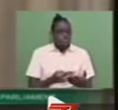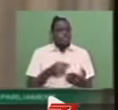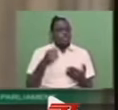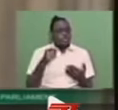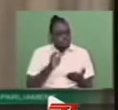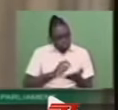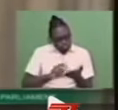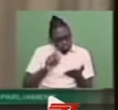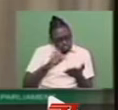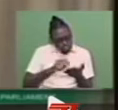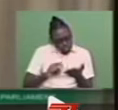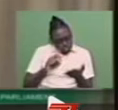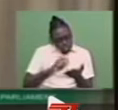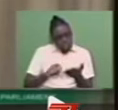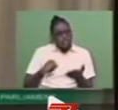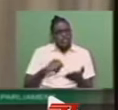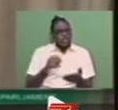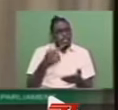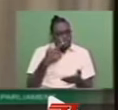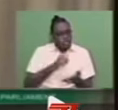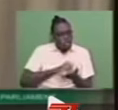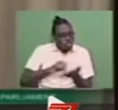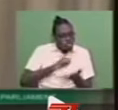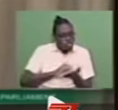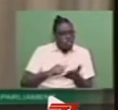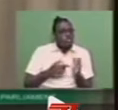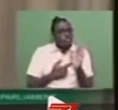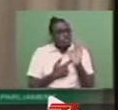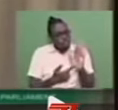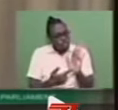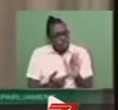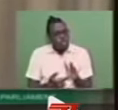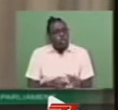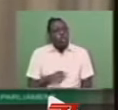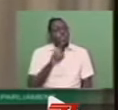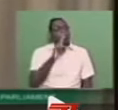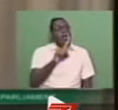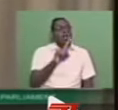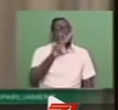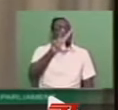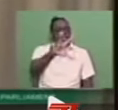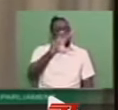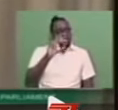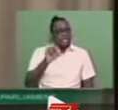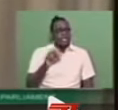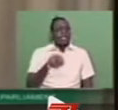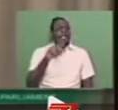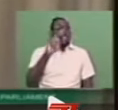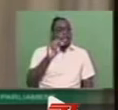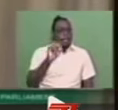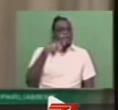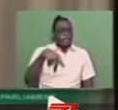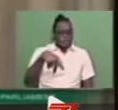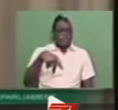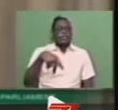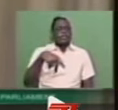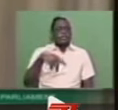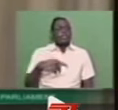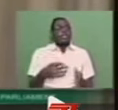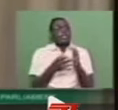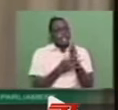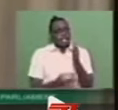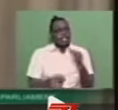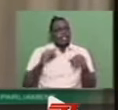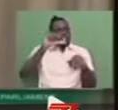Tobago there are about 113 NP gas stations, and 75 of them are owned by the